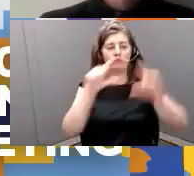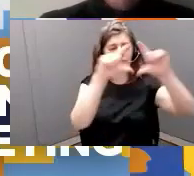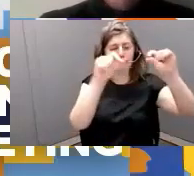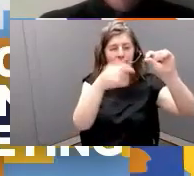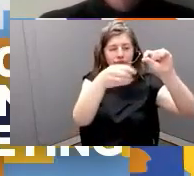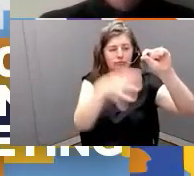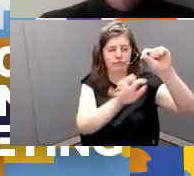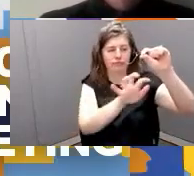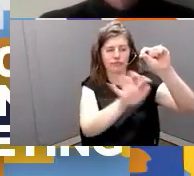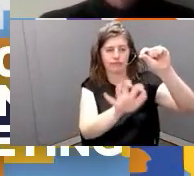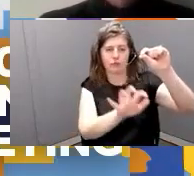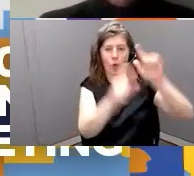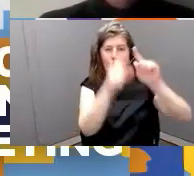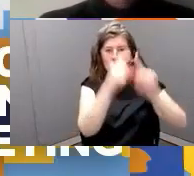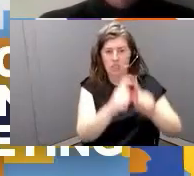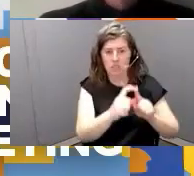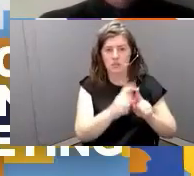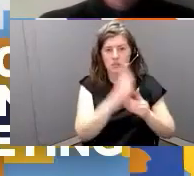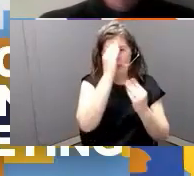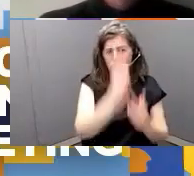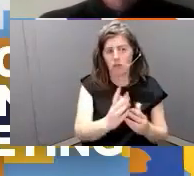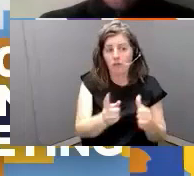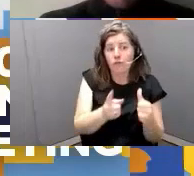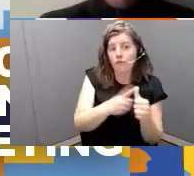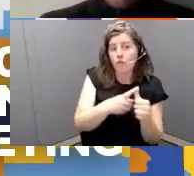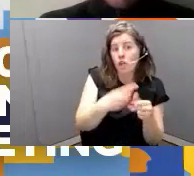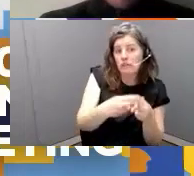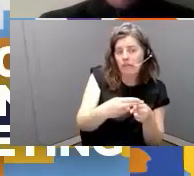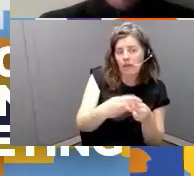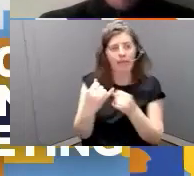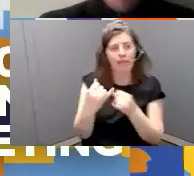information. You got your first name and last name,